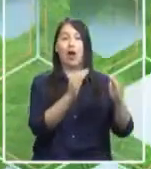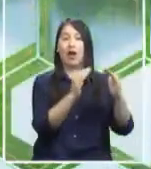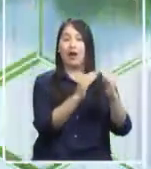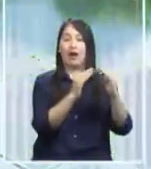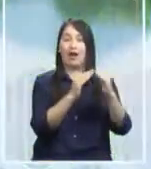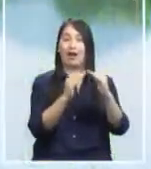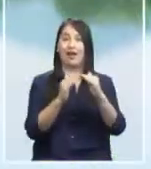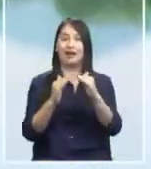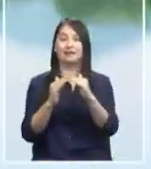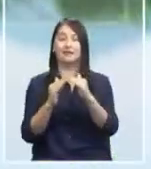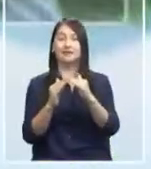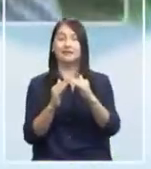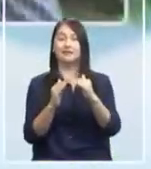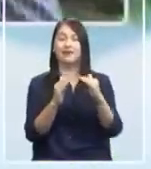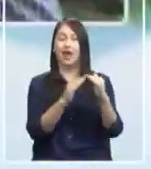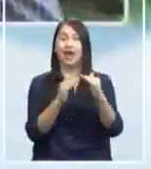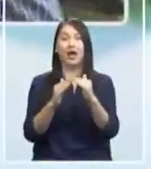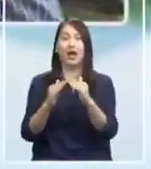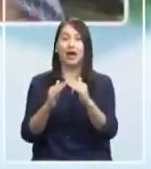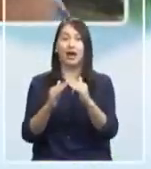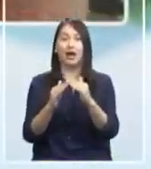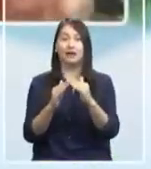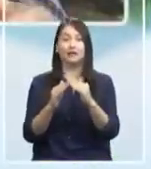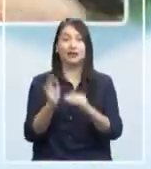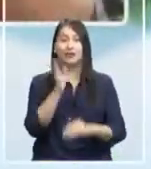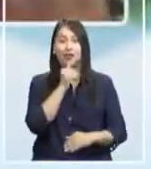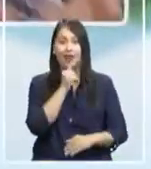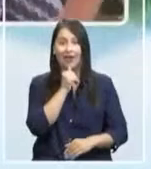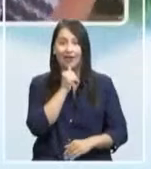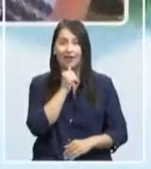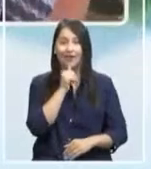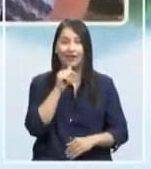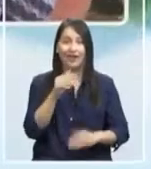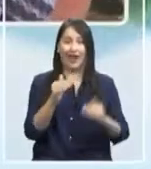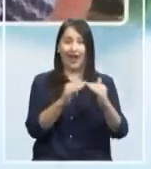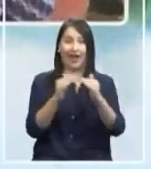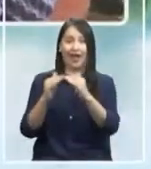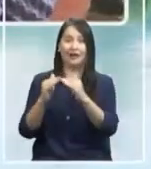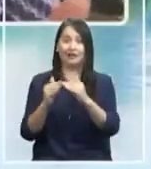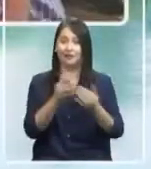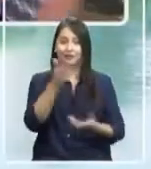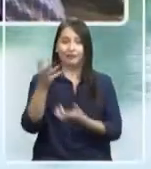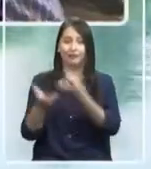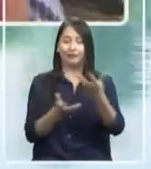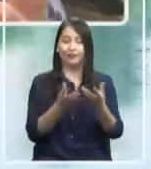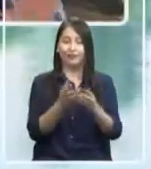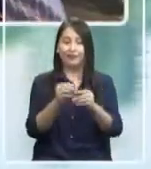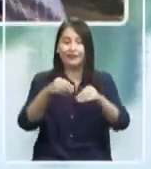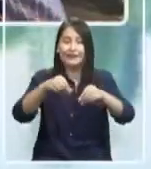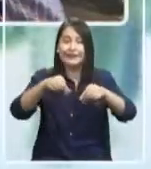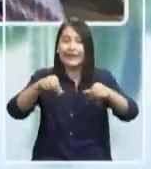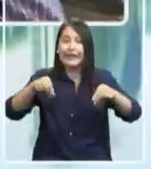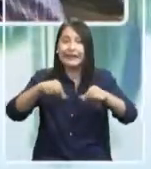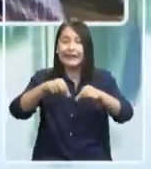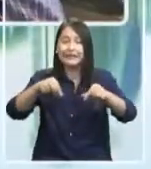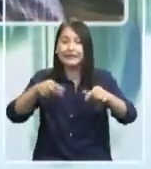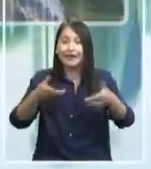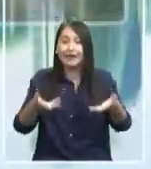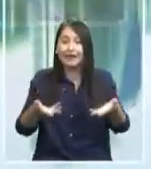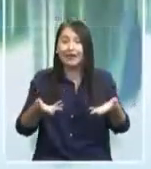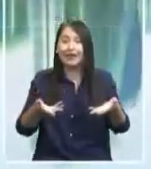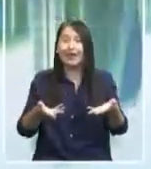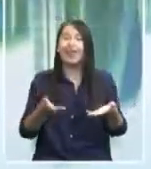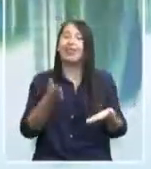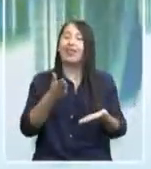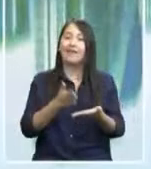Unless we change our mind. We want to get away from the celebration of profit